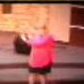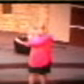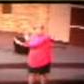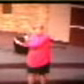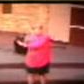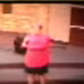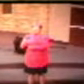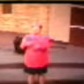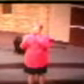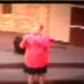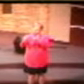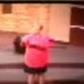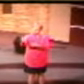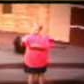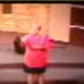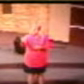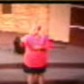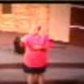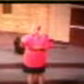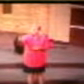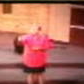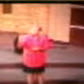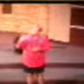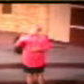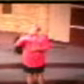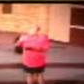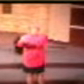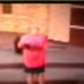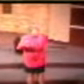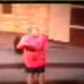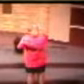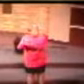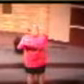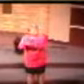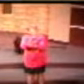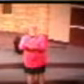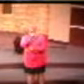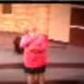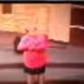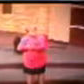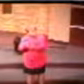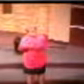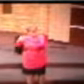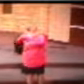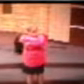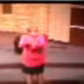"Really? We didn't even know who that was over there." They said, "Yeah, we'll show you."